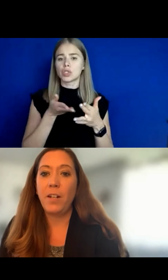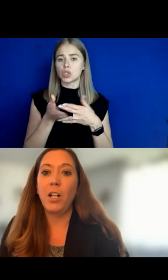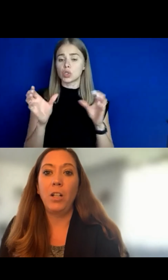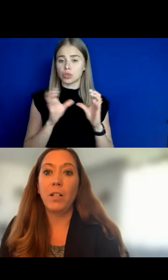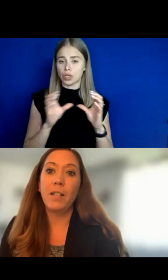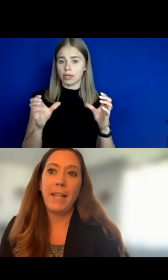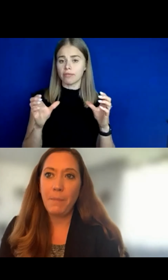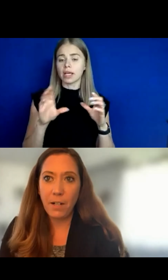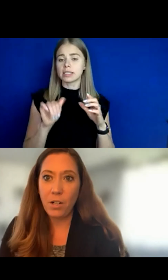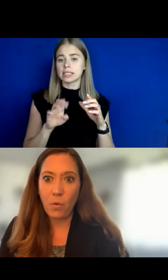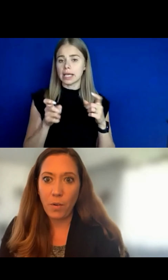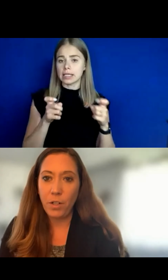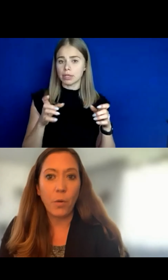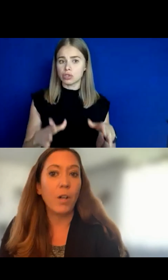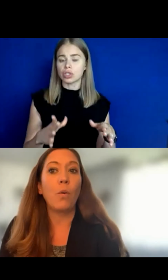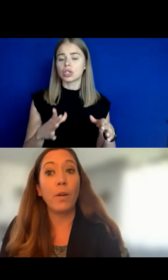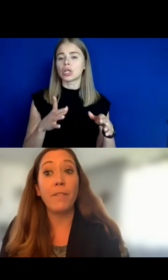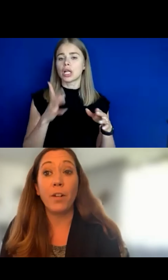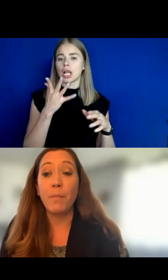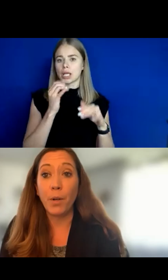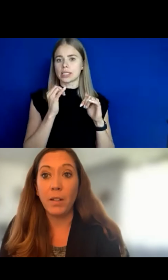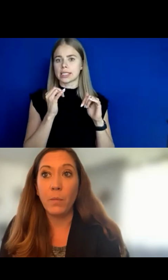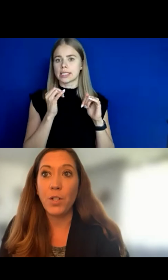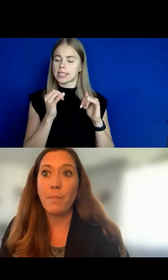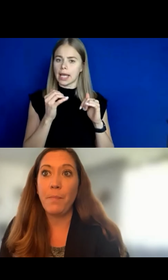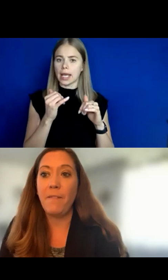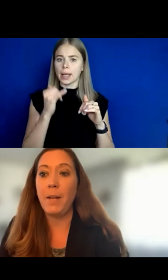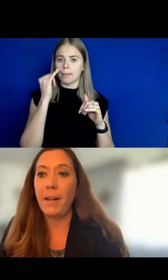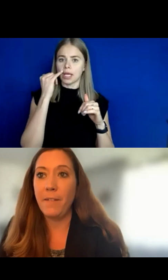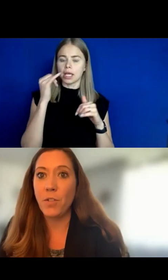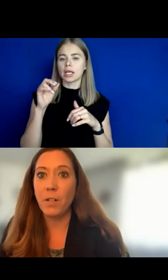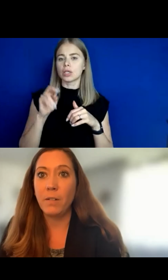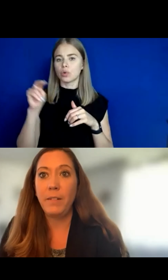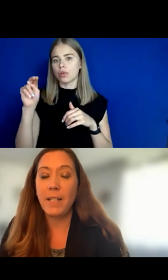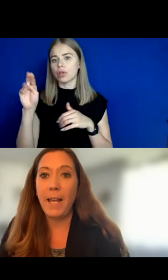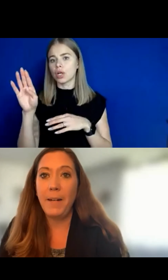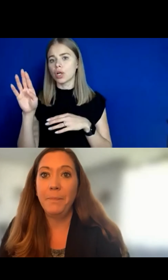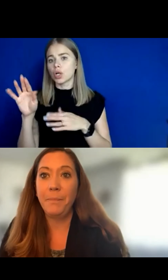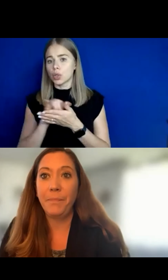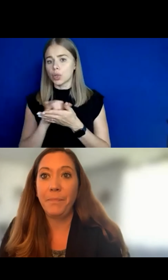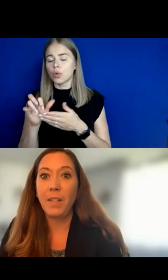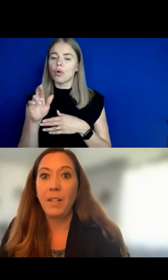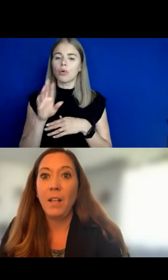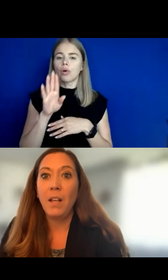managers that are going to look the same here in Northern New York, or if you're in Brooklyn, which has been very beneficial. Next slide.